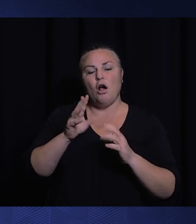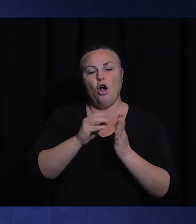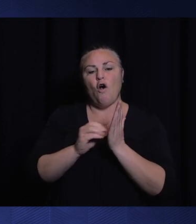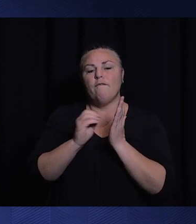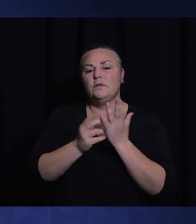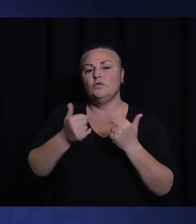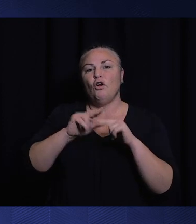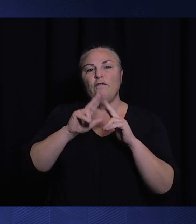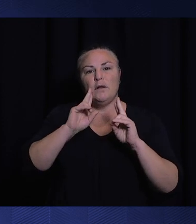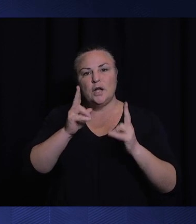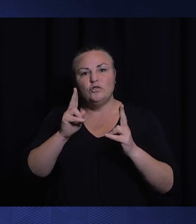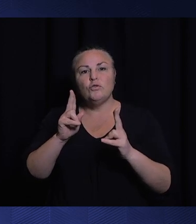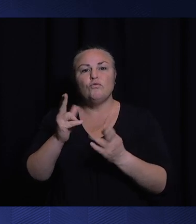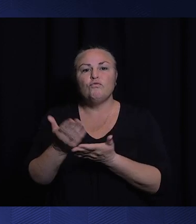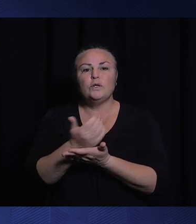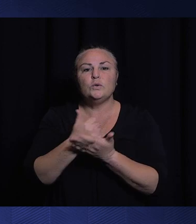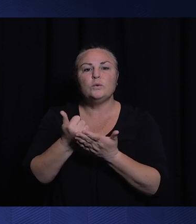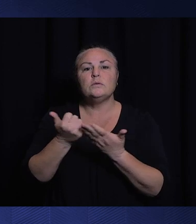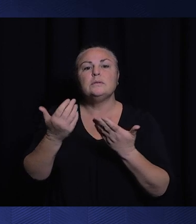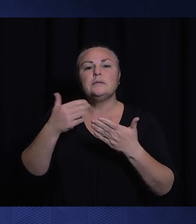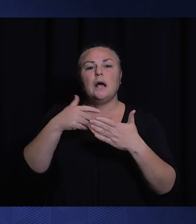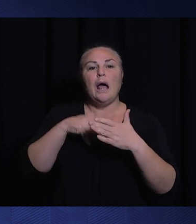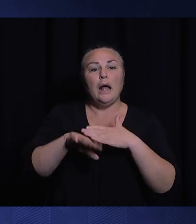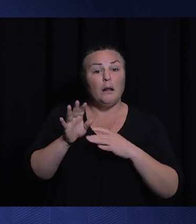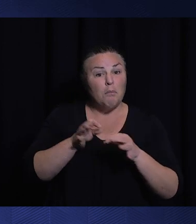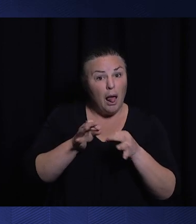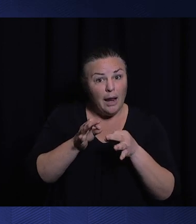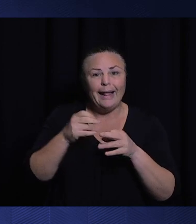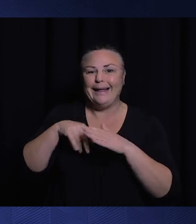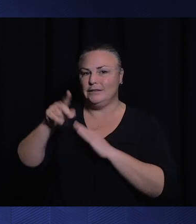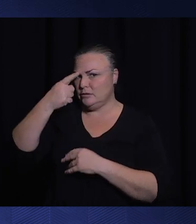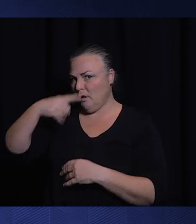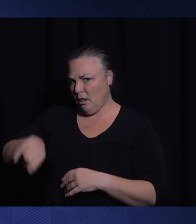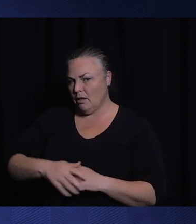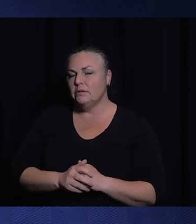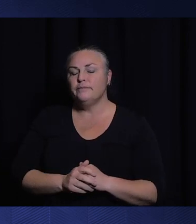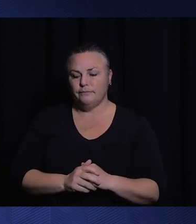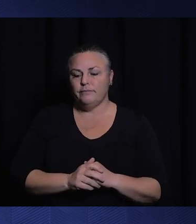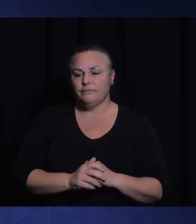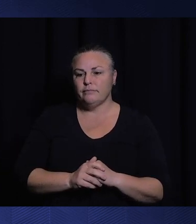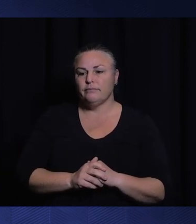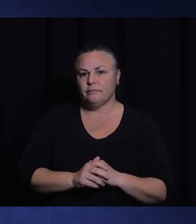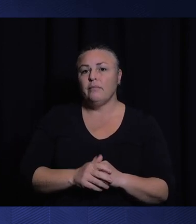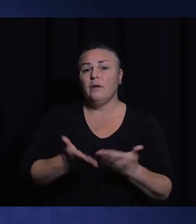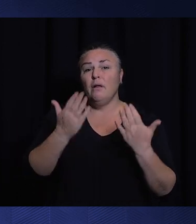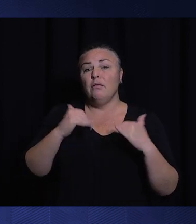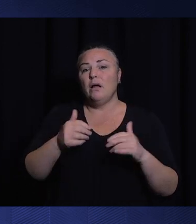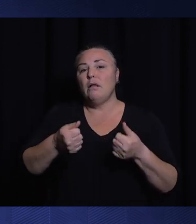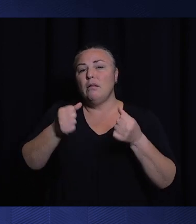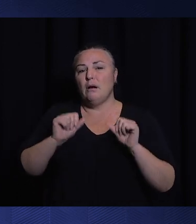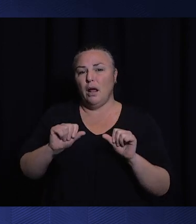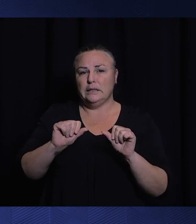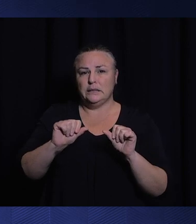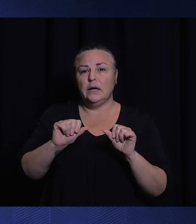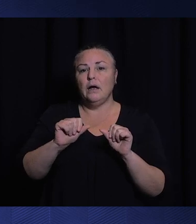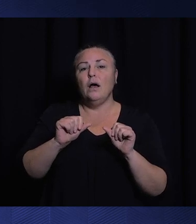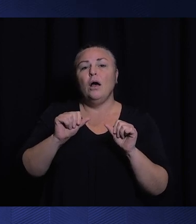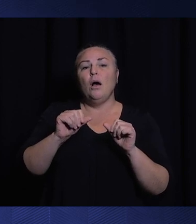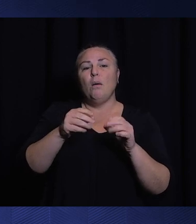Environment Policy and Planning, Thailand. And Mr. Alfred Ralifo, Senior Policy and Government Affairs